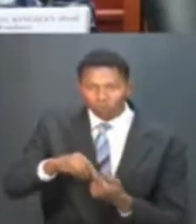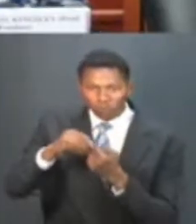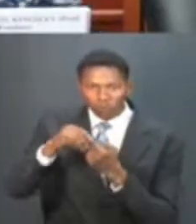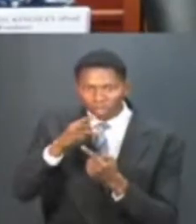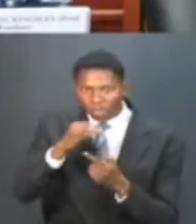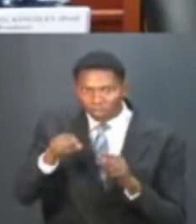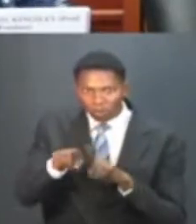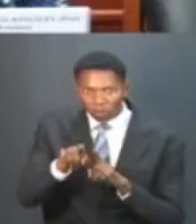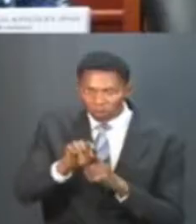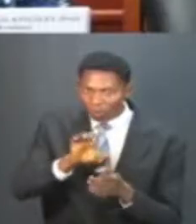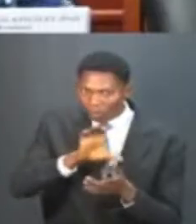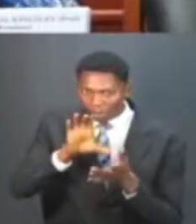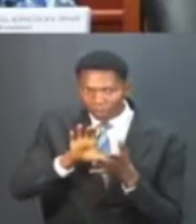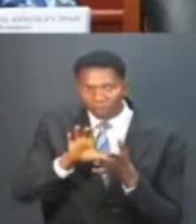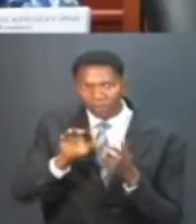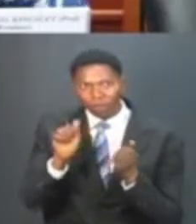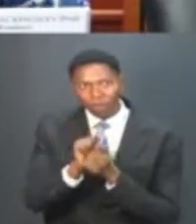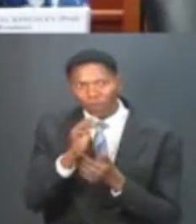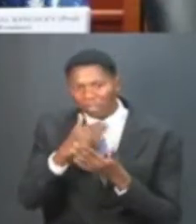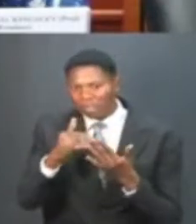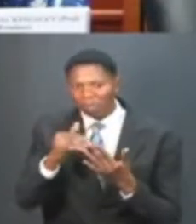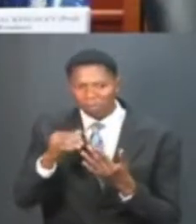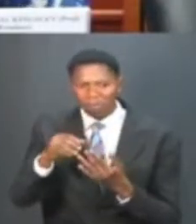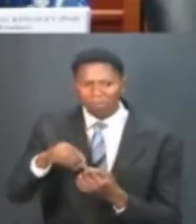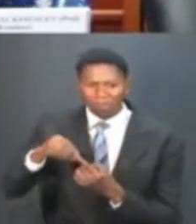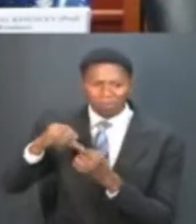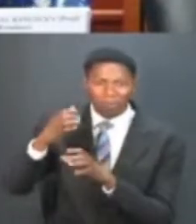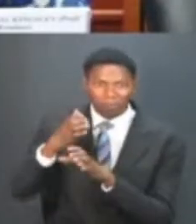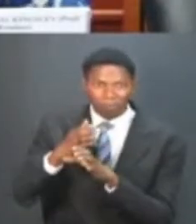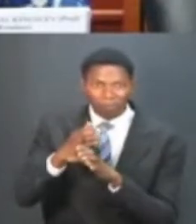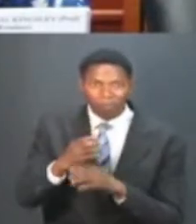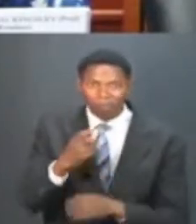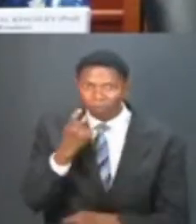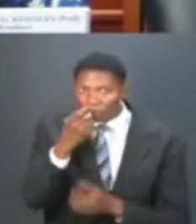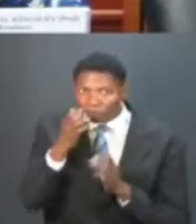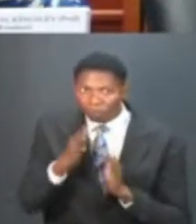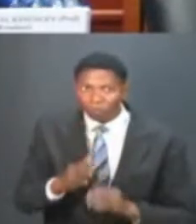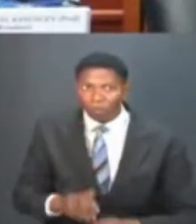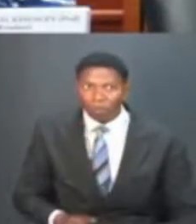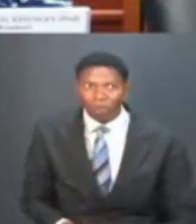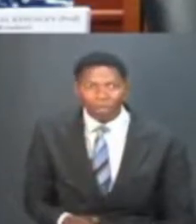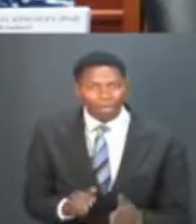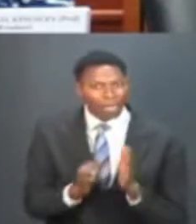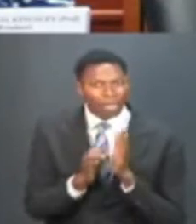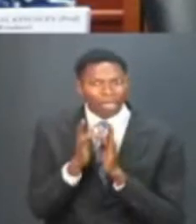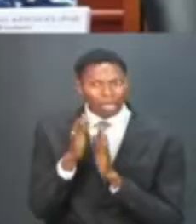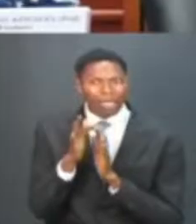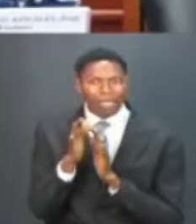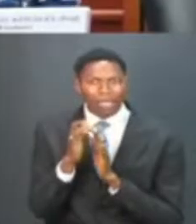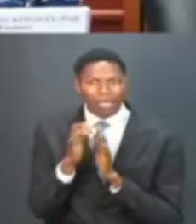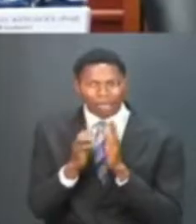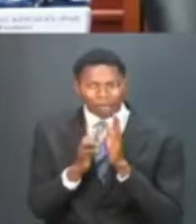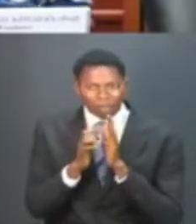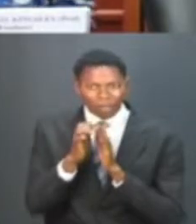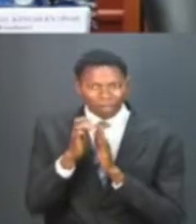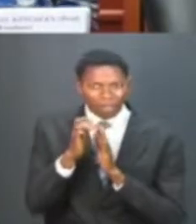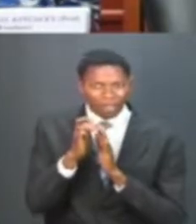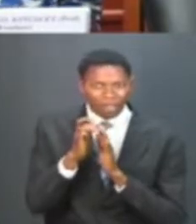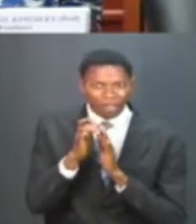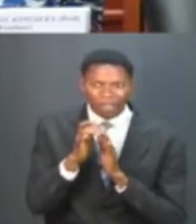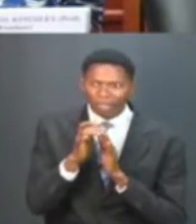with subspecialty care. Mr. Speaker, cancer as it is a bit of a